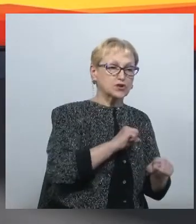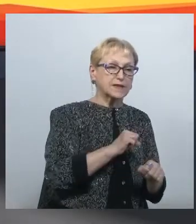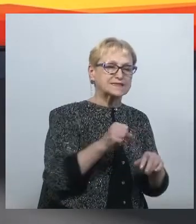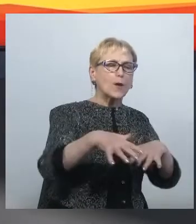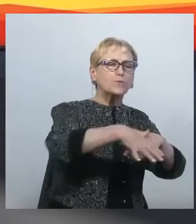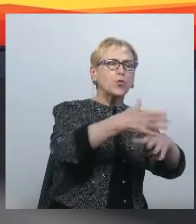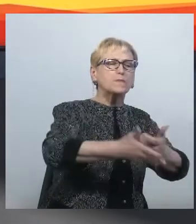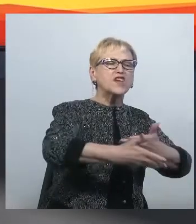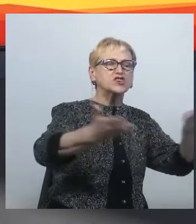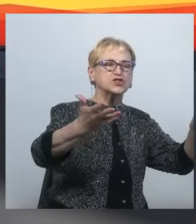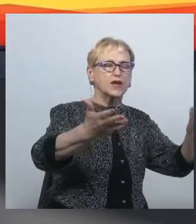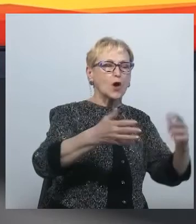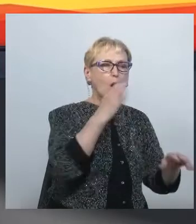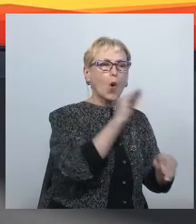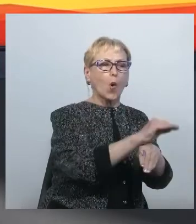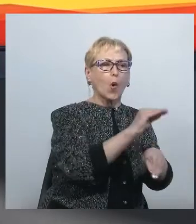dwelling actually on the